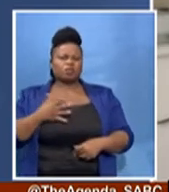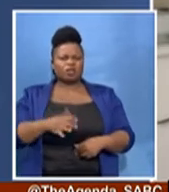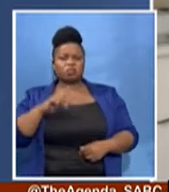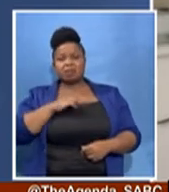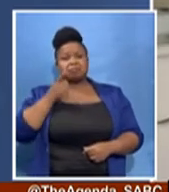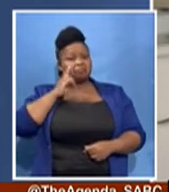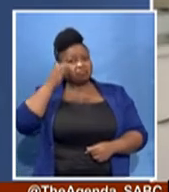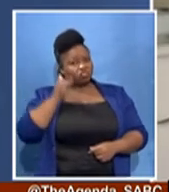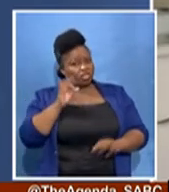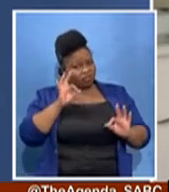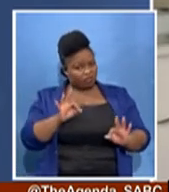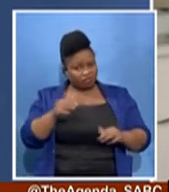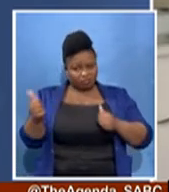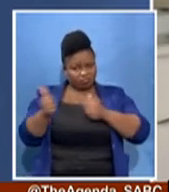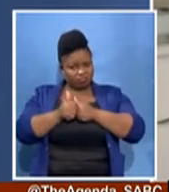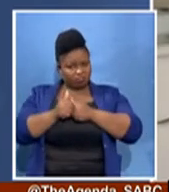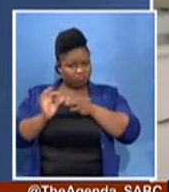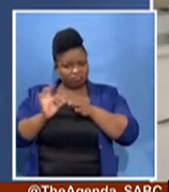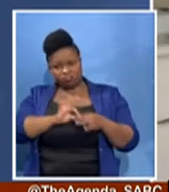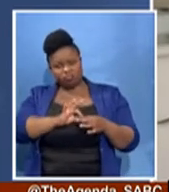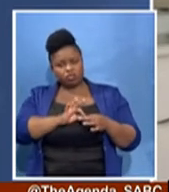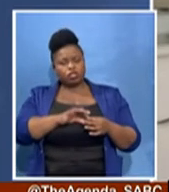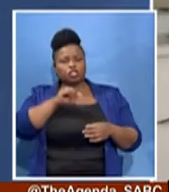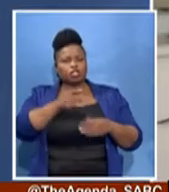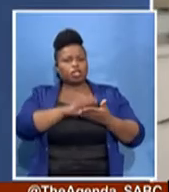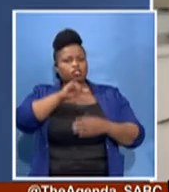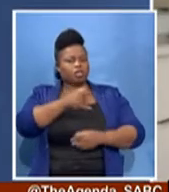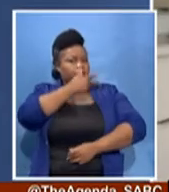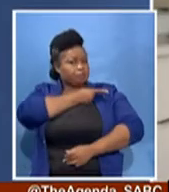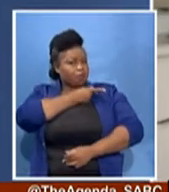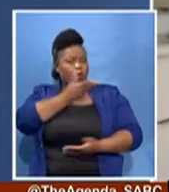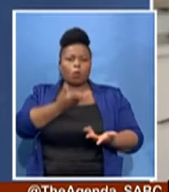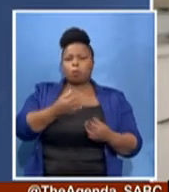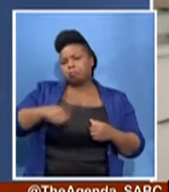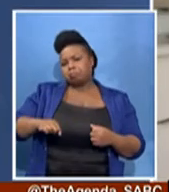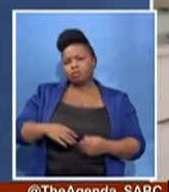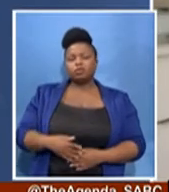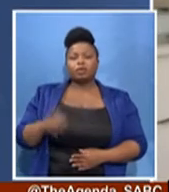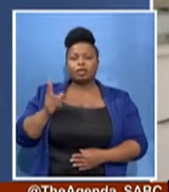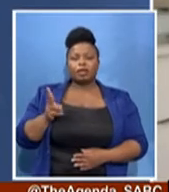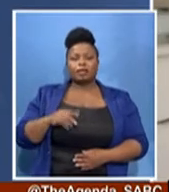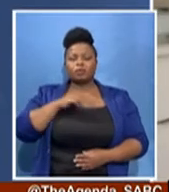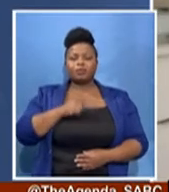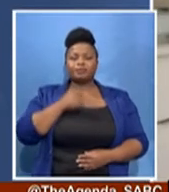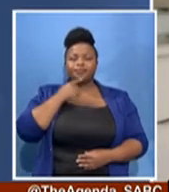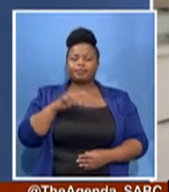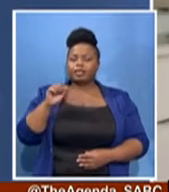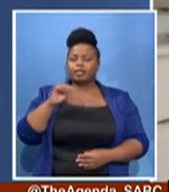associated with the J&J vaccine or not. The condition's also been seen with the AstraZeneca vaccine, and the same sort